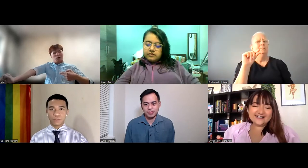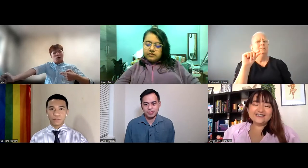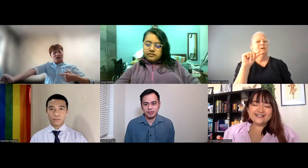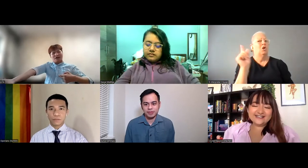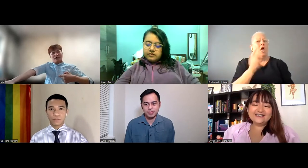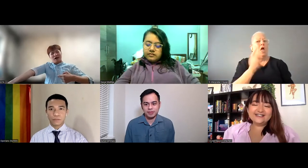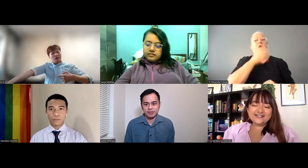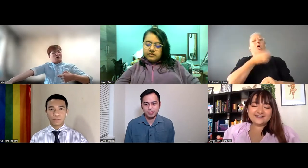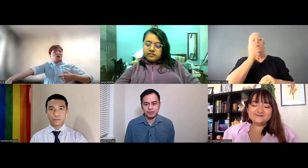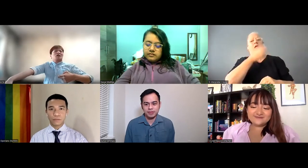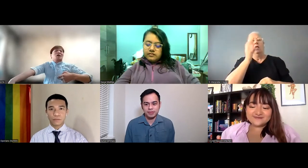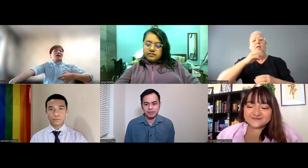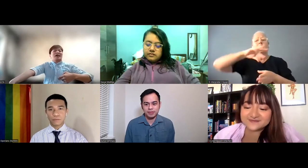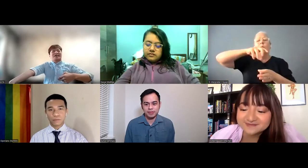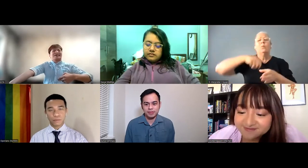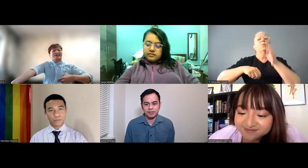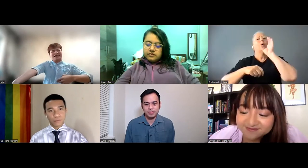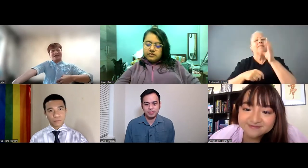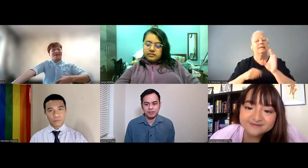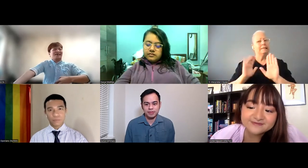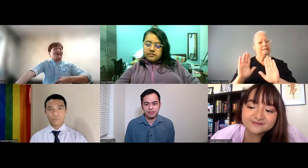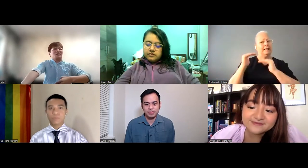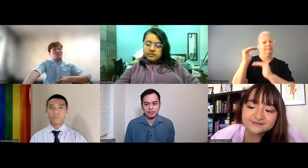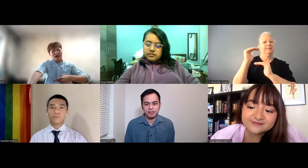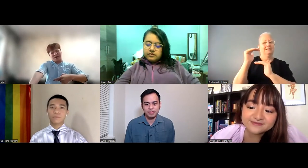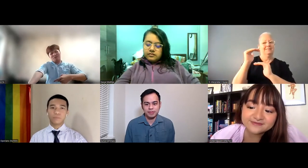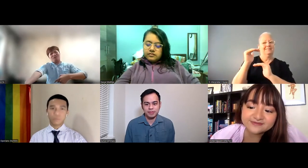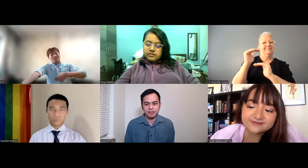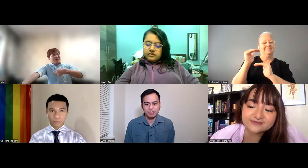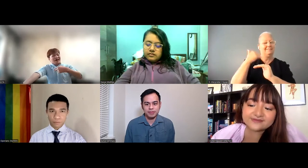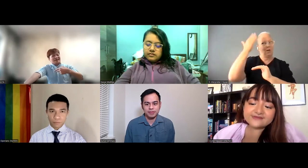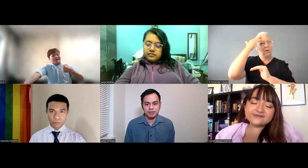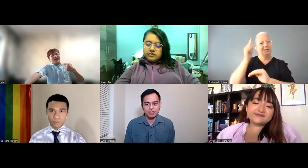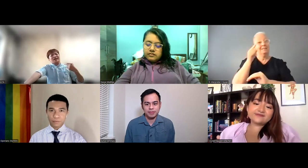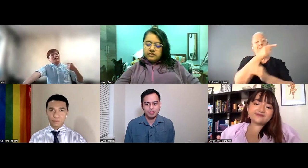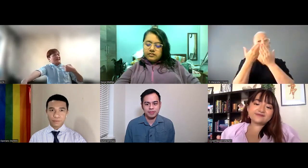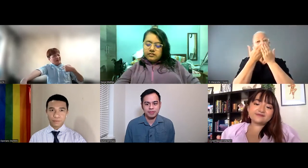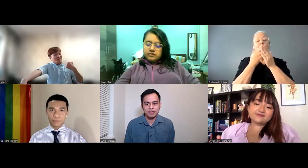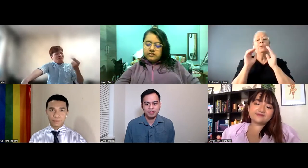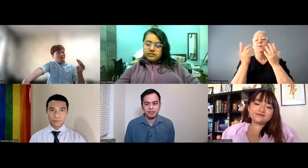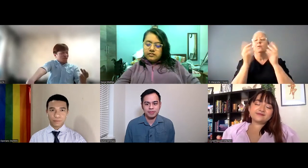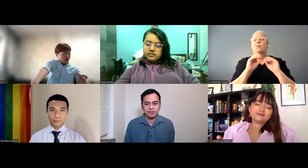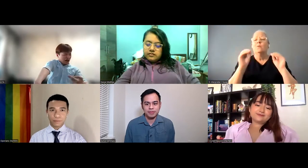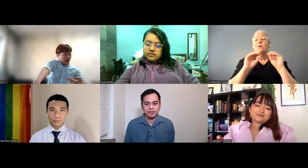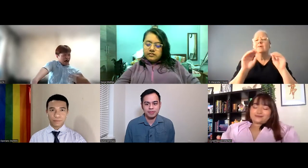water. And at the time, two of our